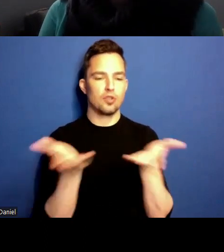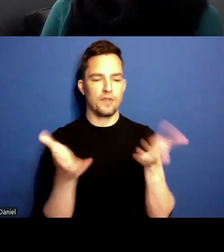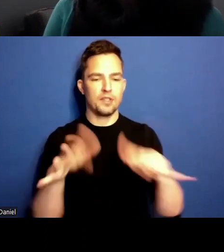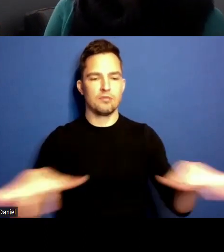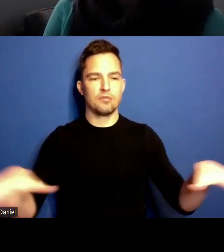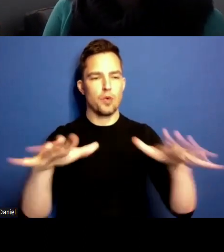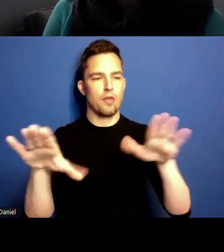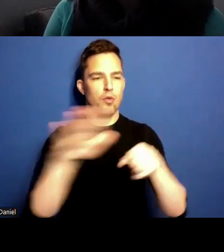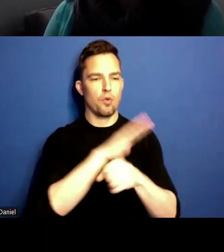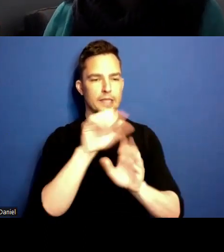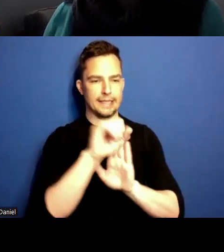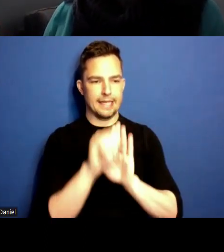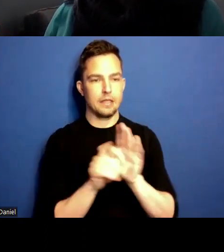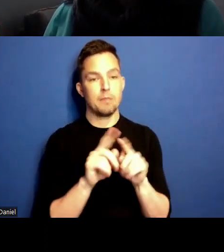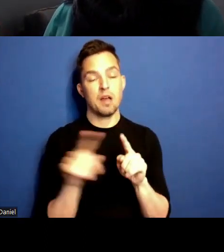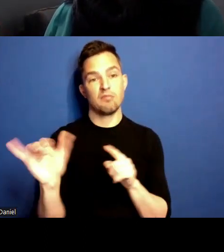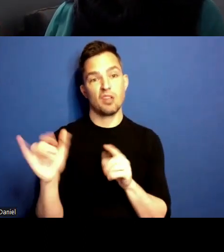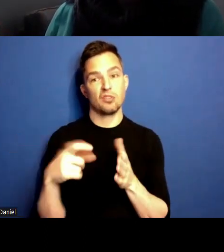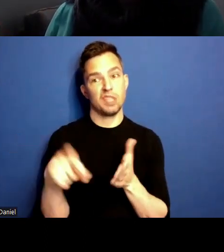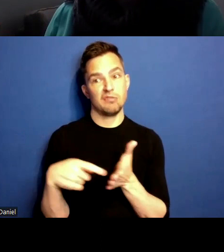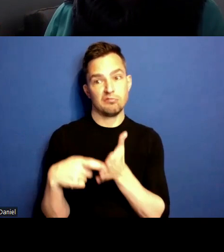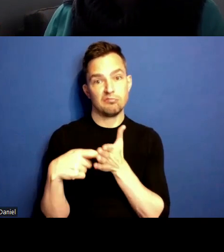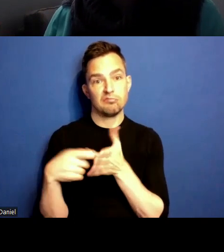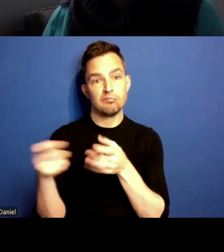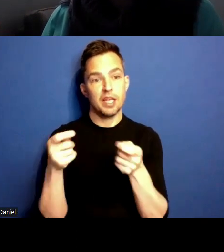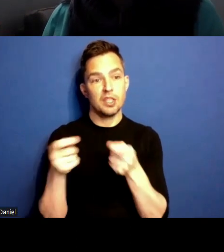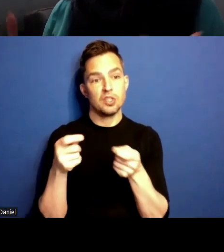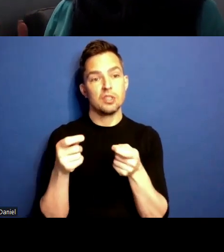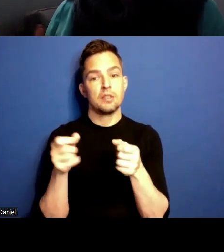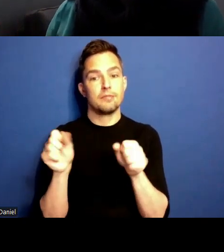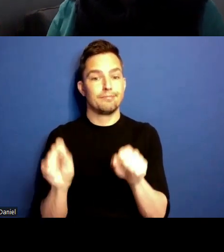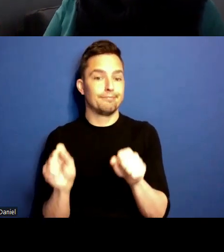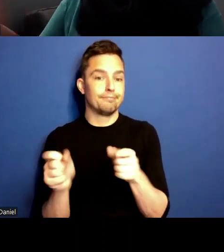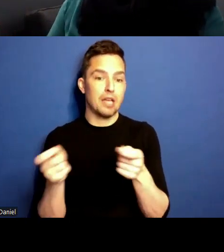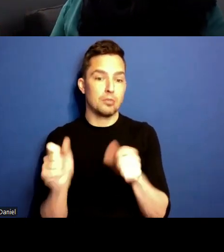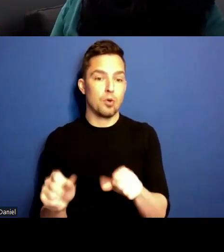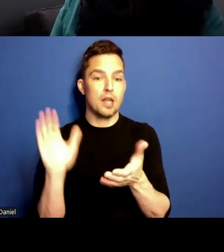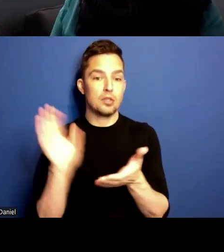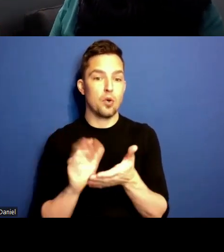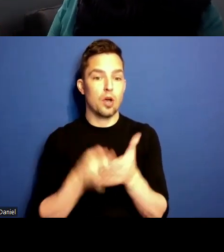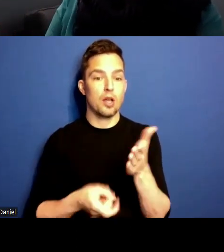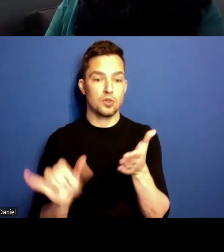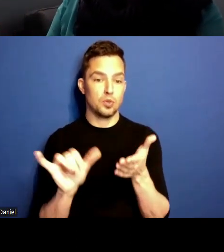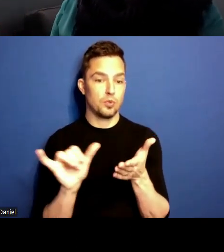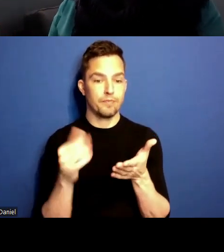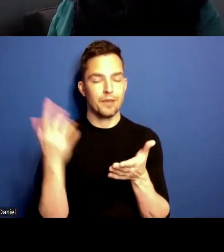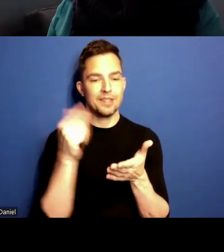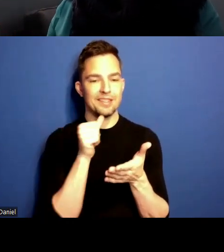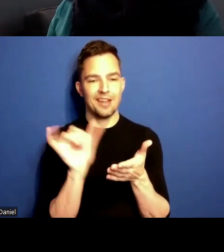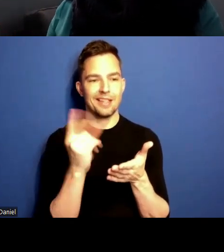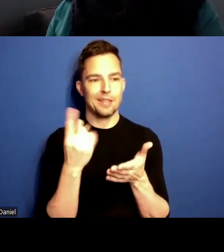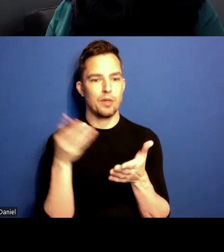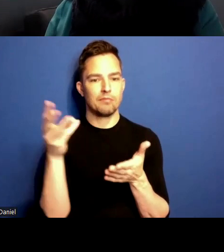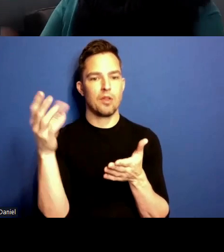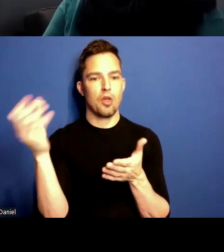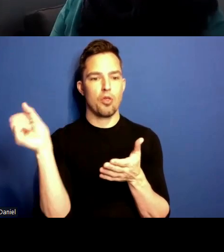But it also really needed to be manageable and low cost, because it's not like someone threw $1 million at